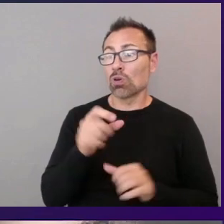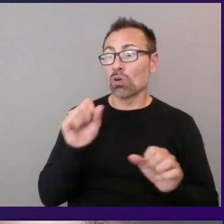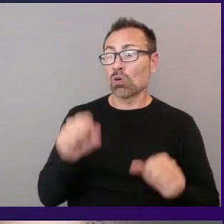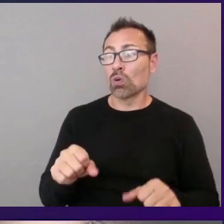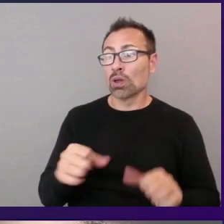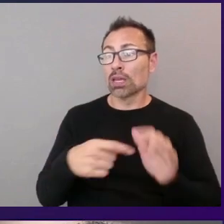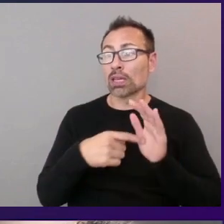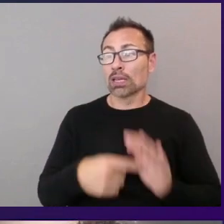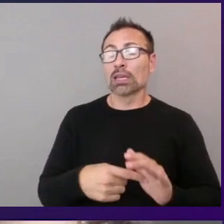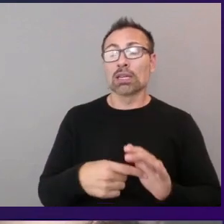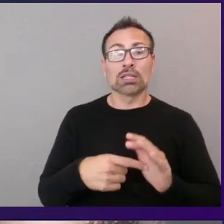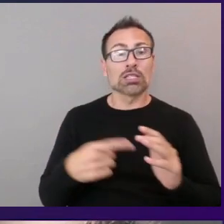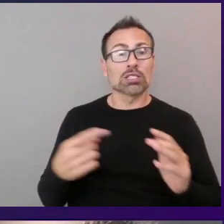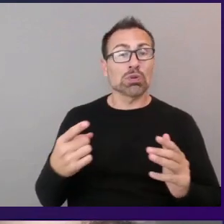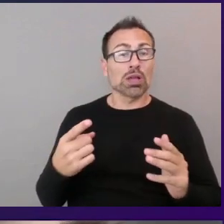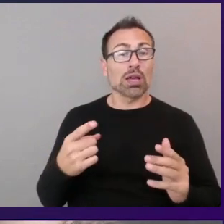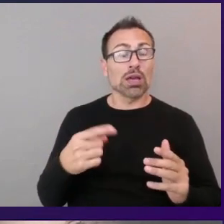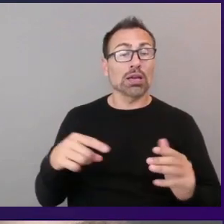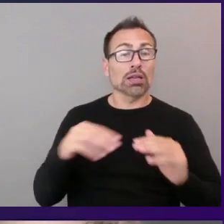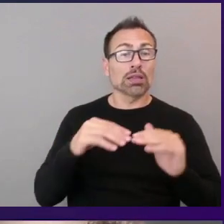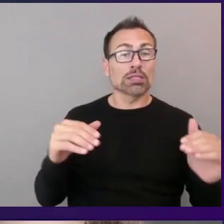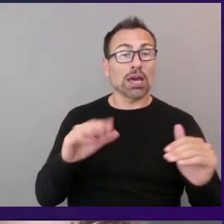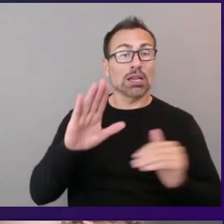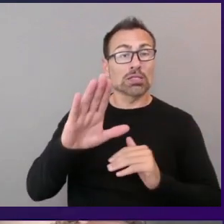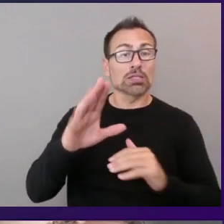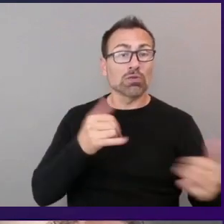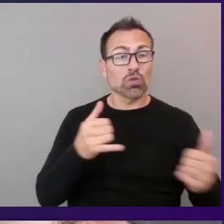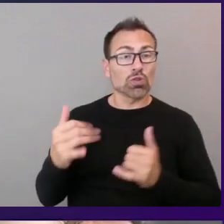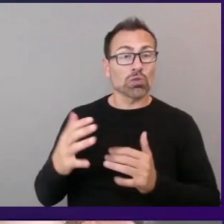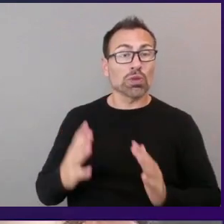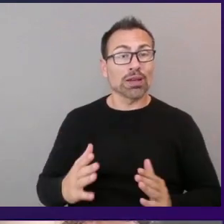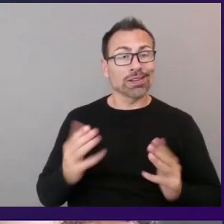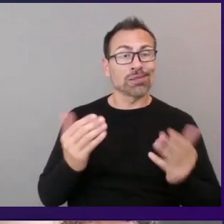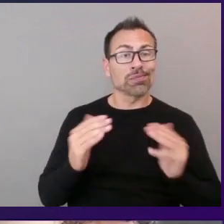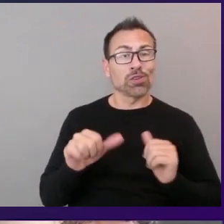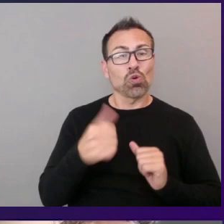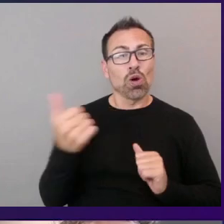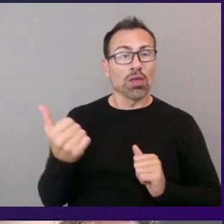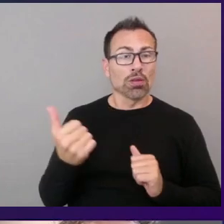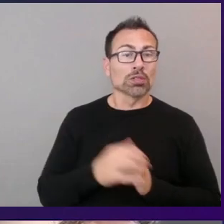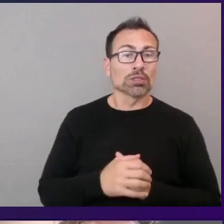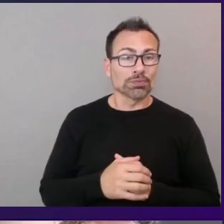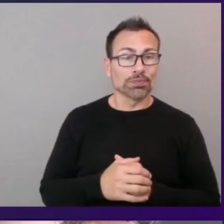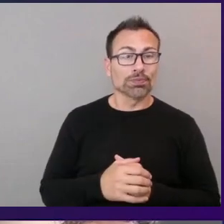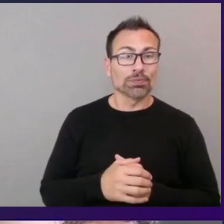of your player compared to all other players in the platform.